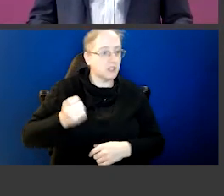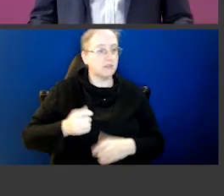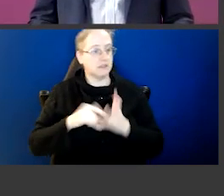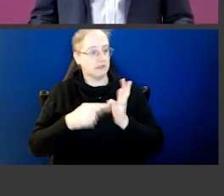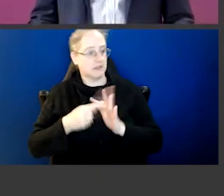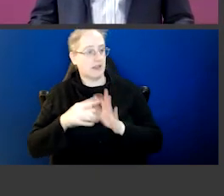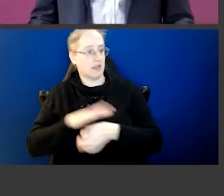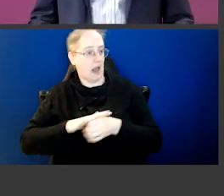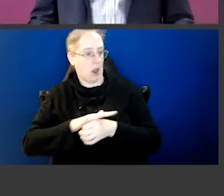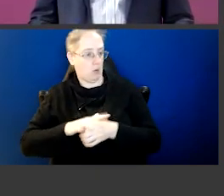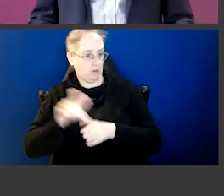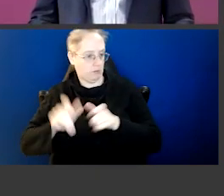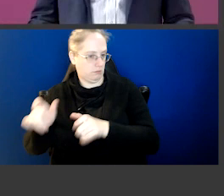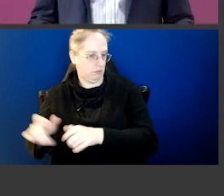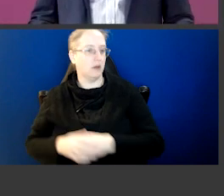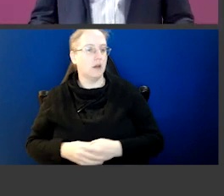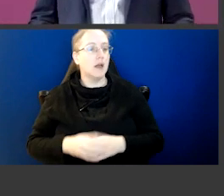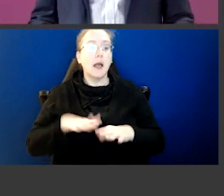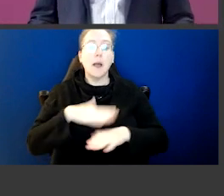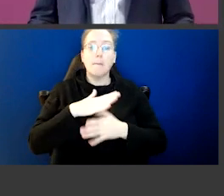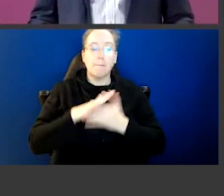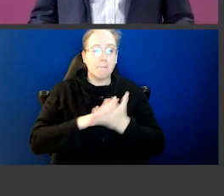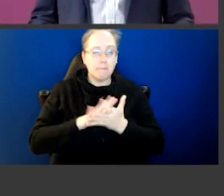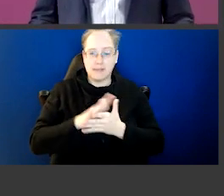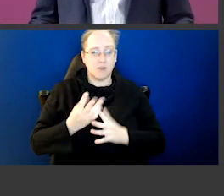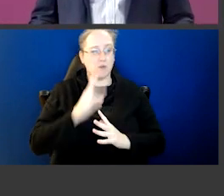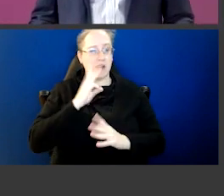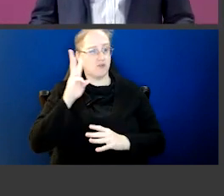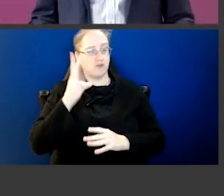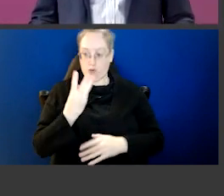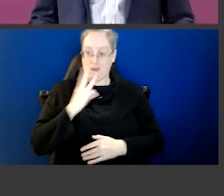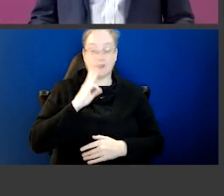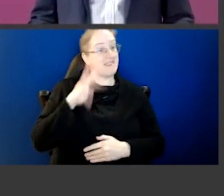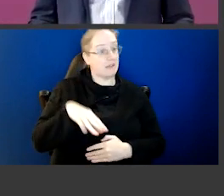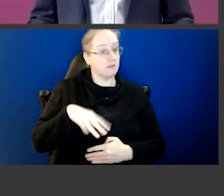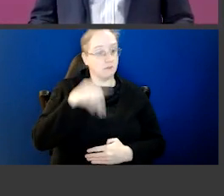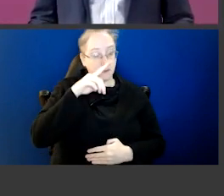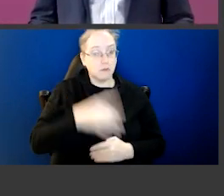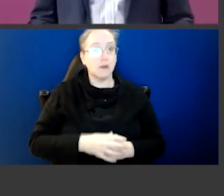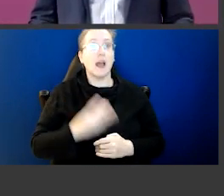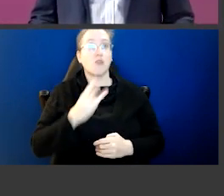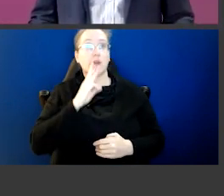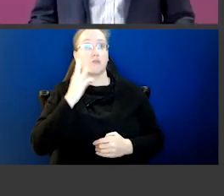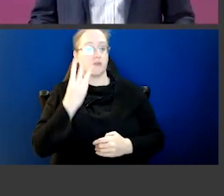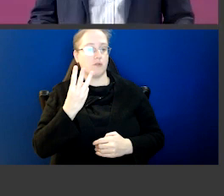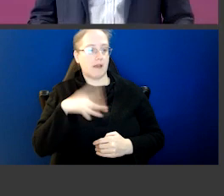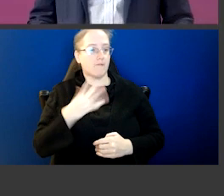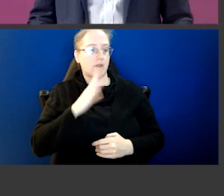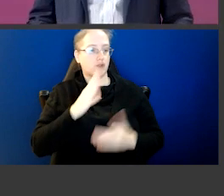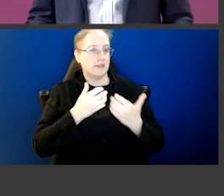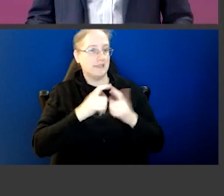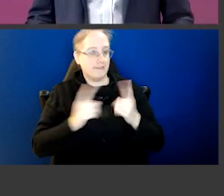around 300,000 Victorian public sector employees in around 3,500 separate organisations or